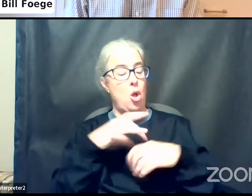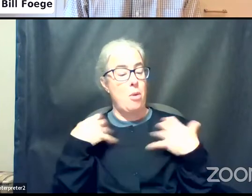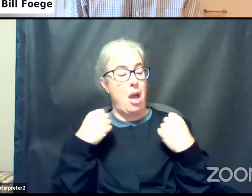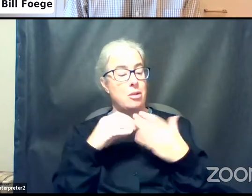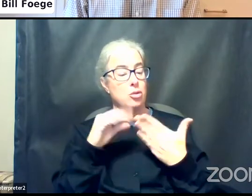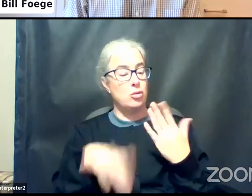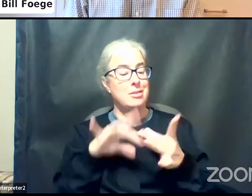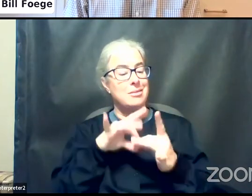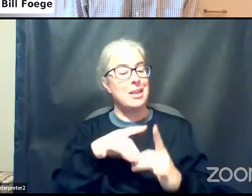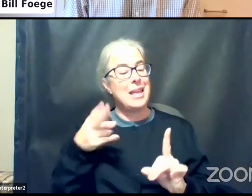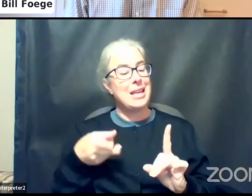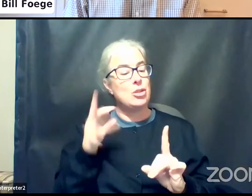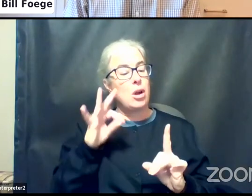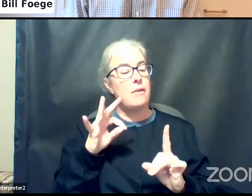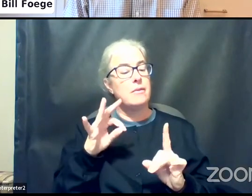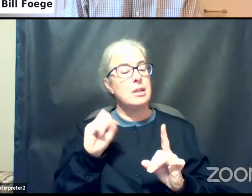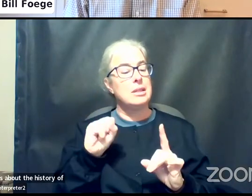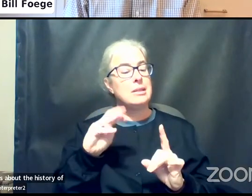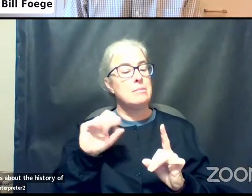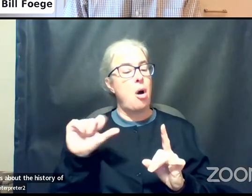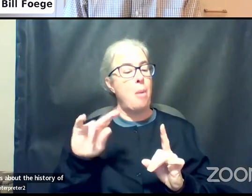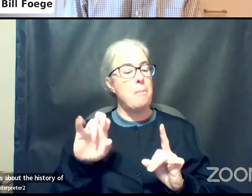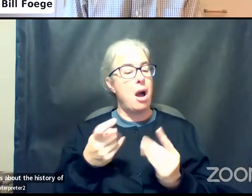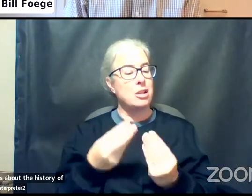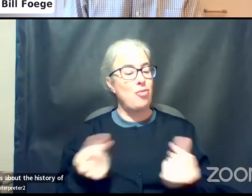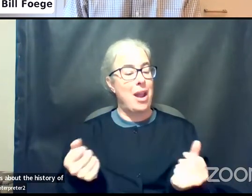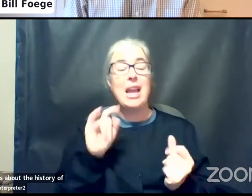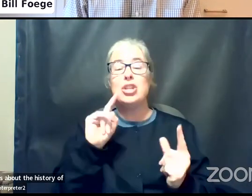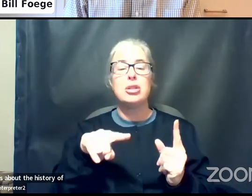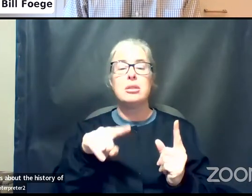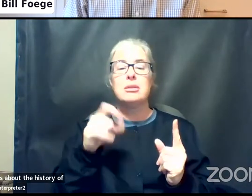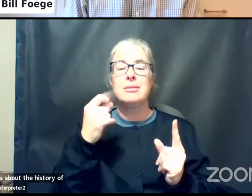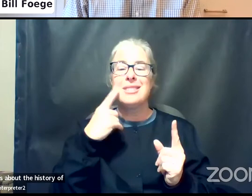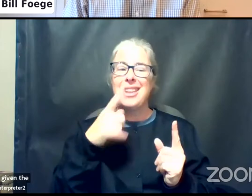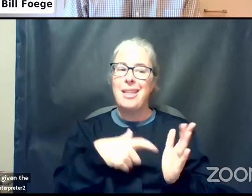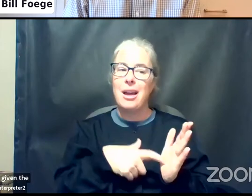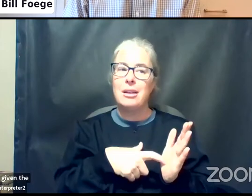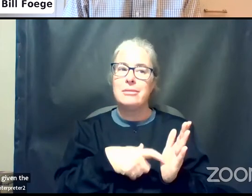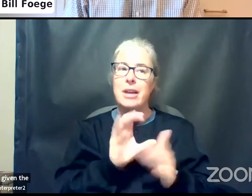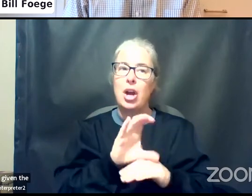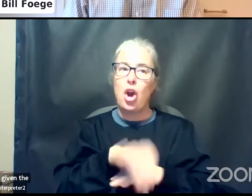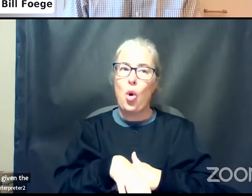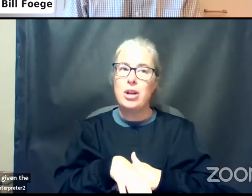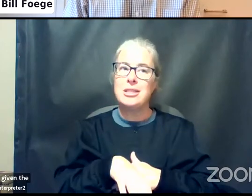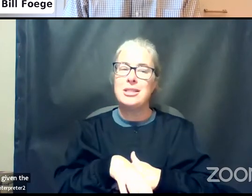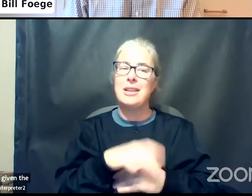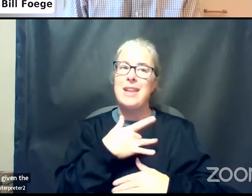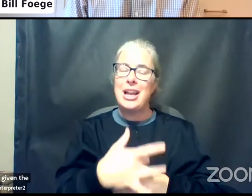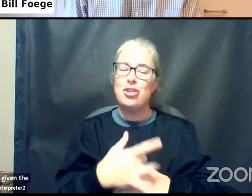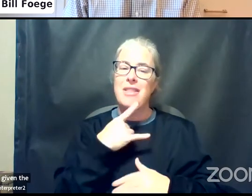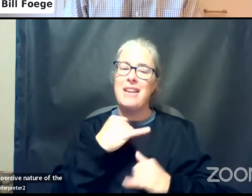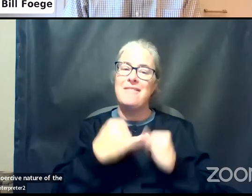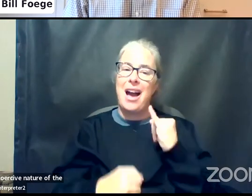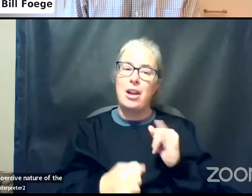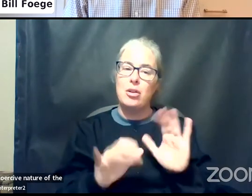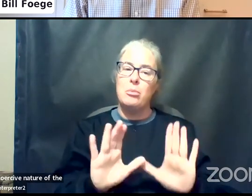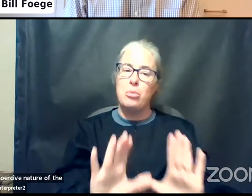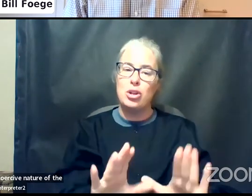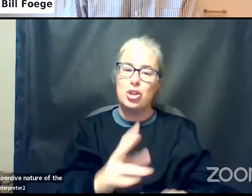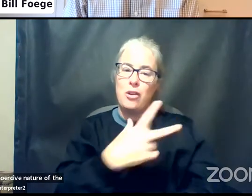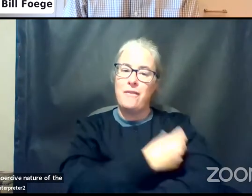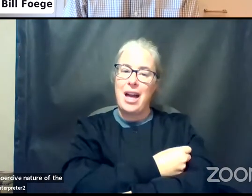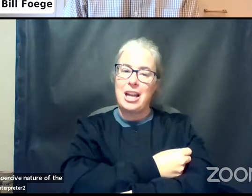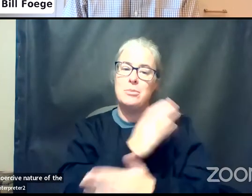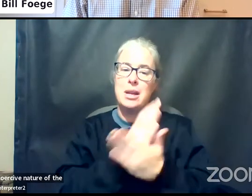about the history of smallpox eradication given the coercive nature of the final push to vaccinate some people for